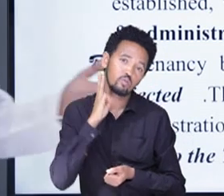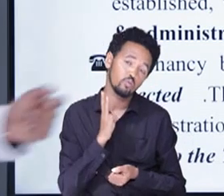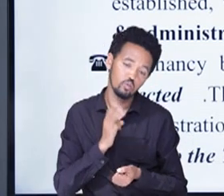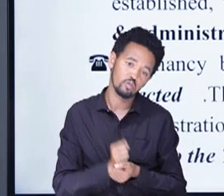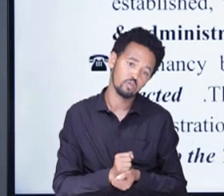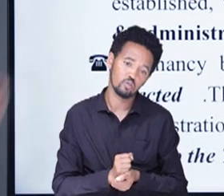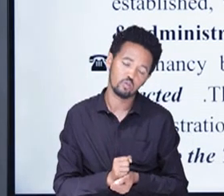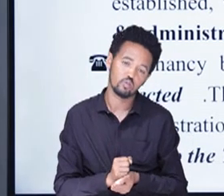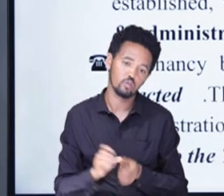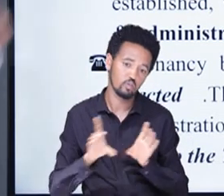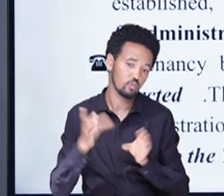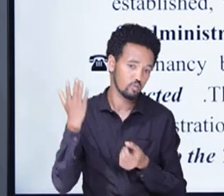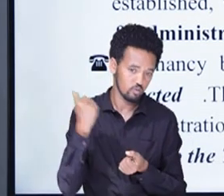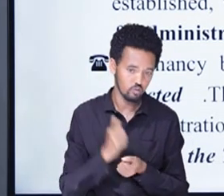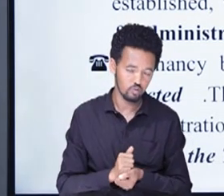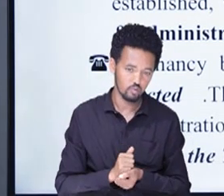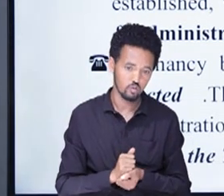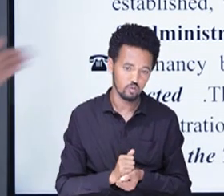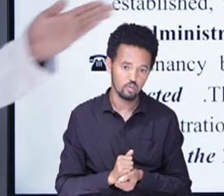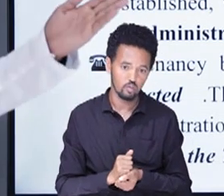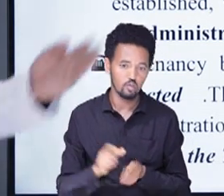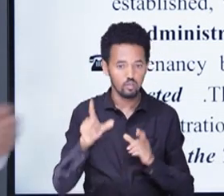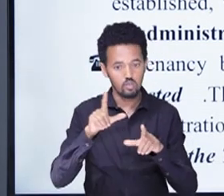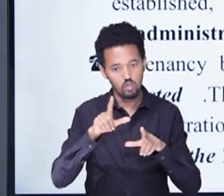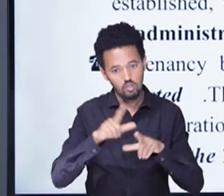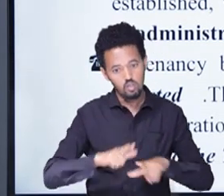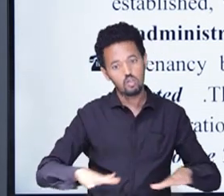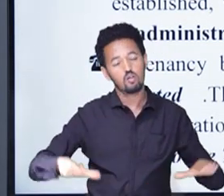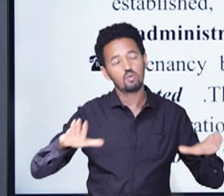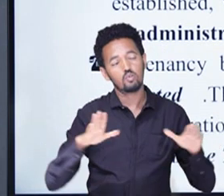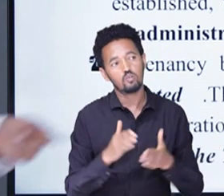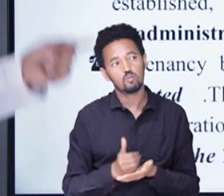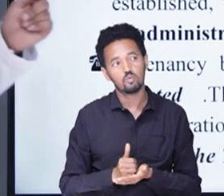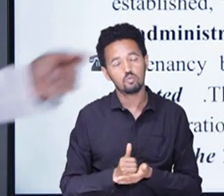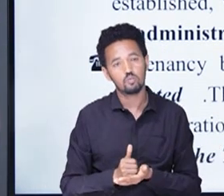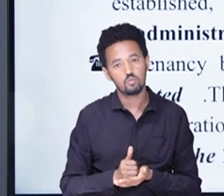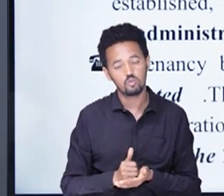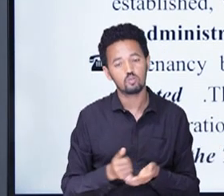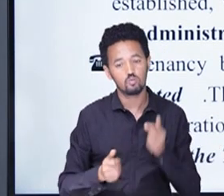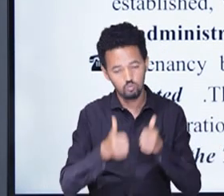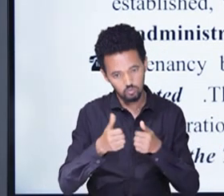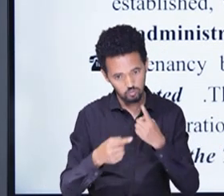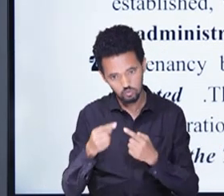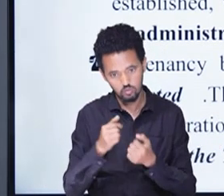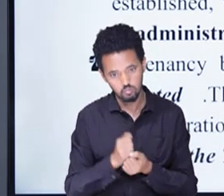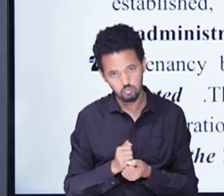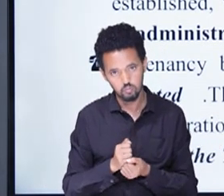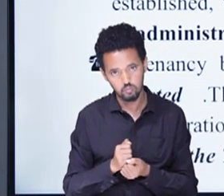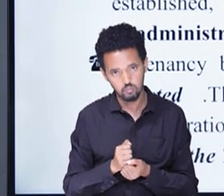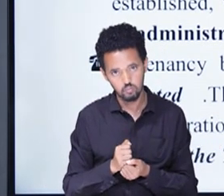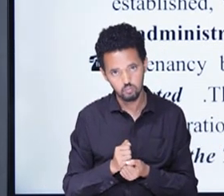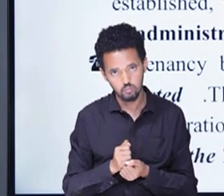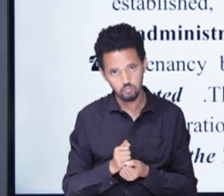implemented during the time. In 1965, a land reform and development authority established, which became Minister of Land Reform